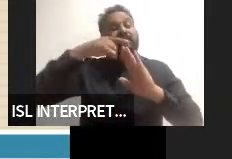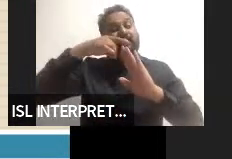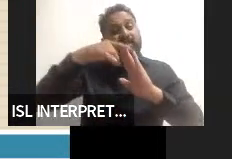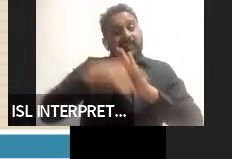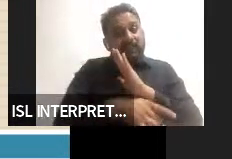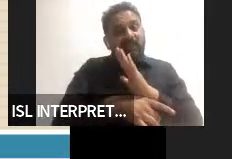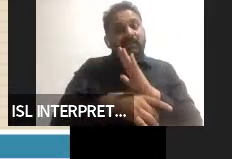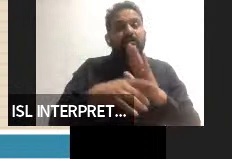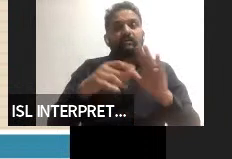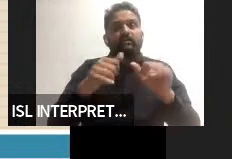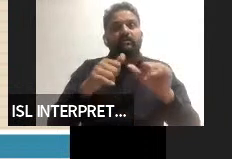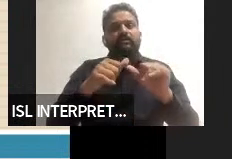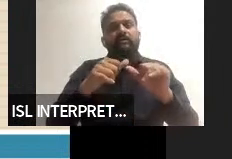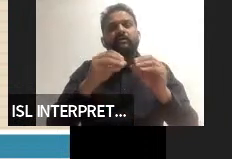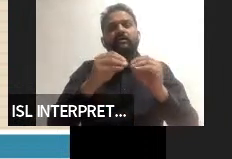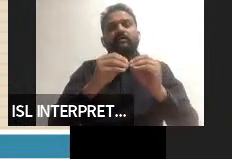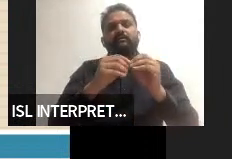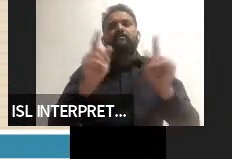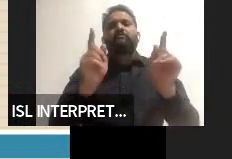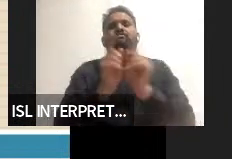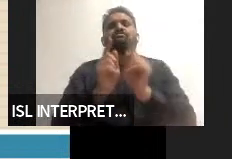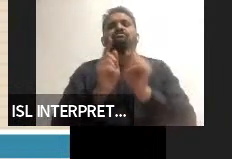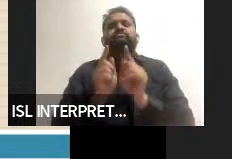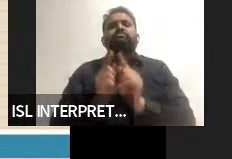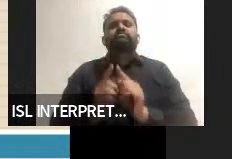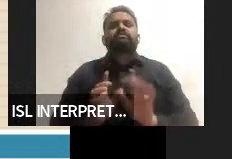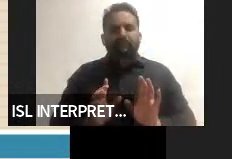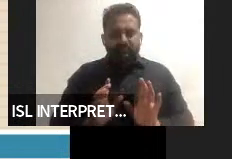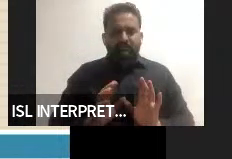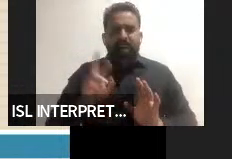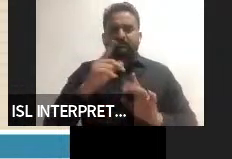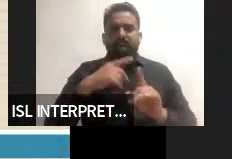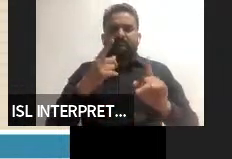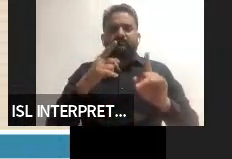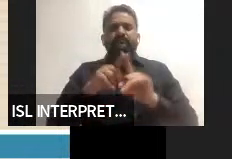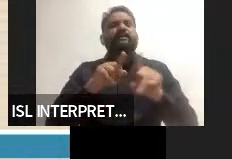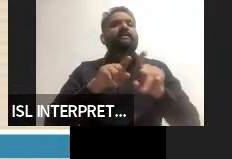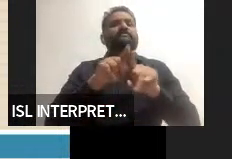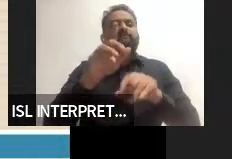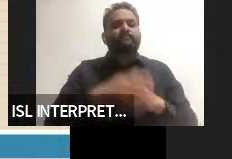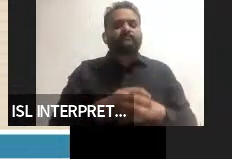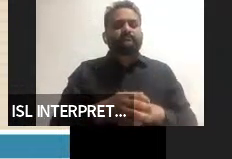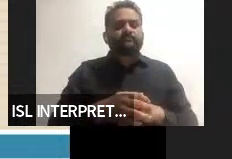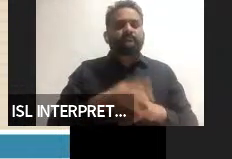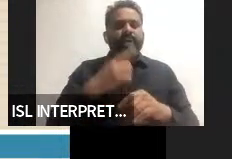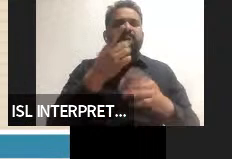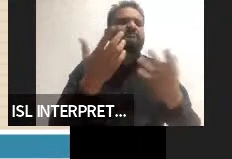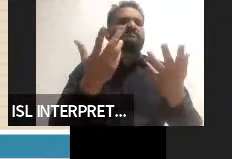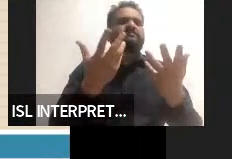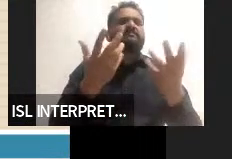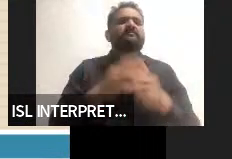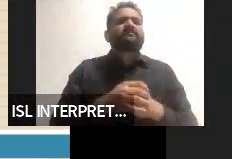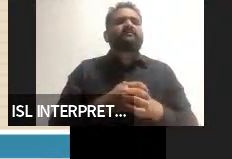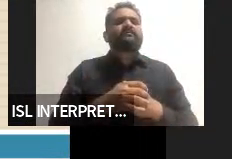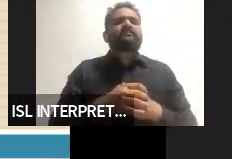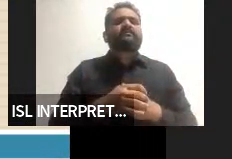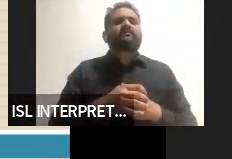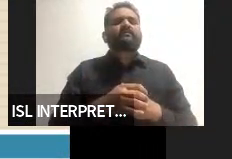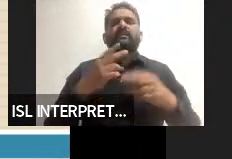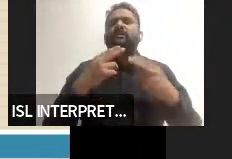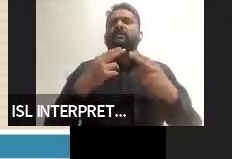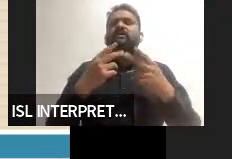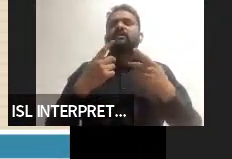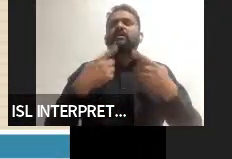that case, the way you are using it. Say, for example, you can just say that cases like you can